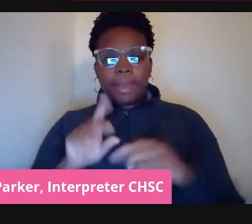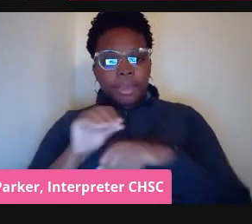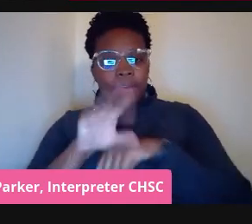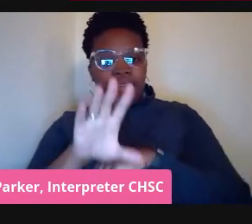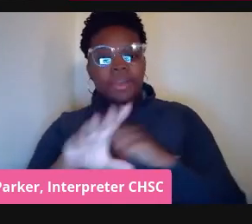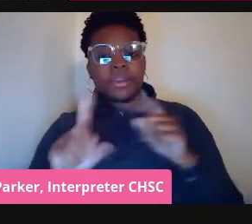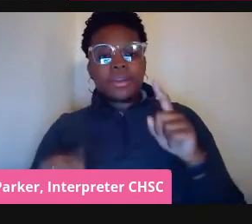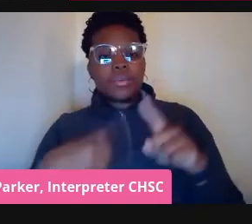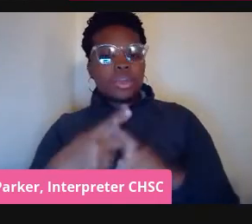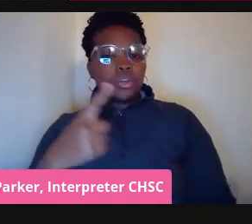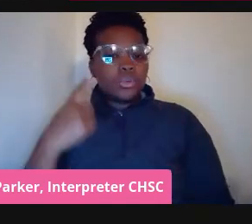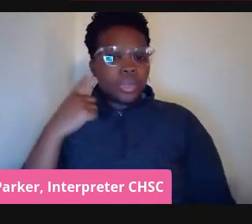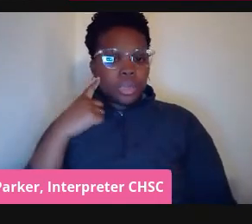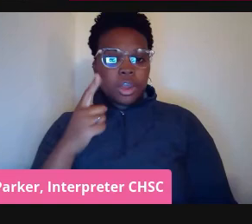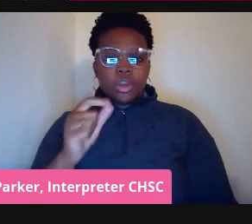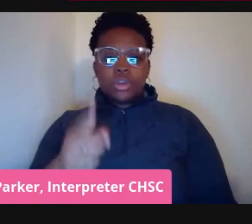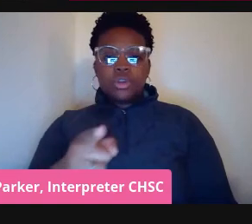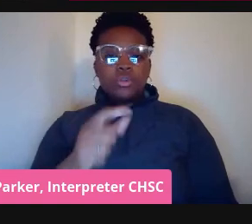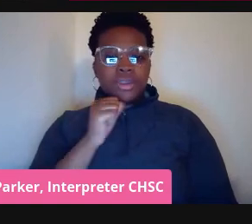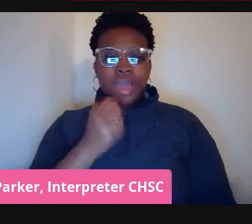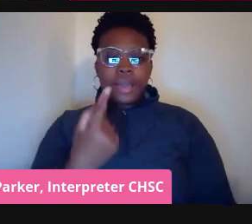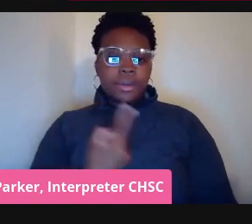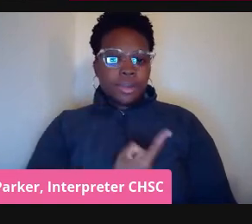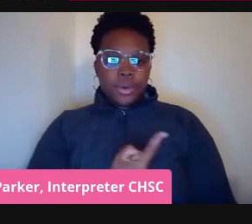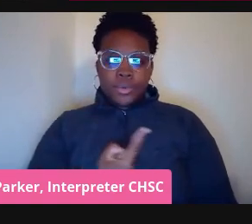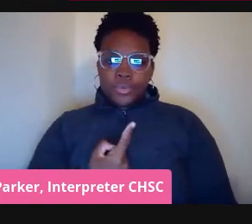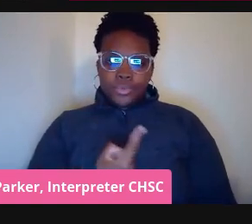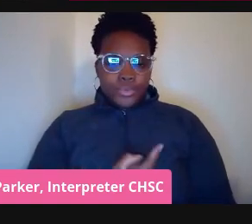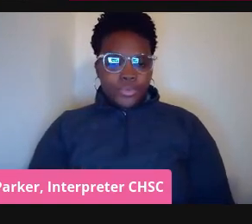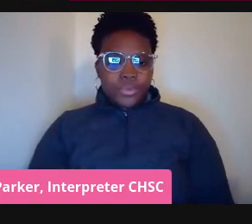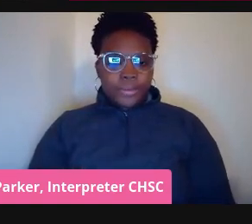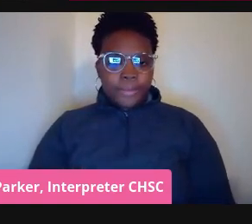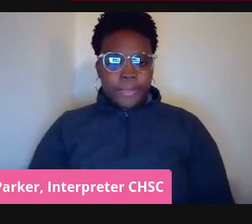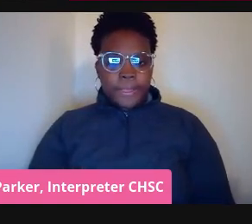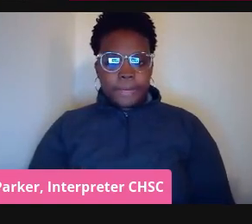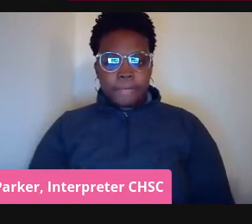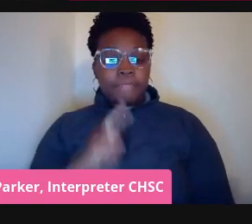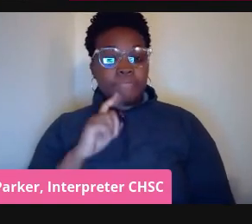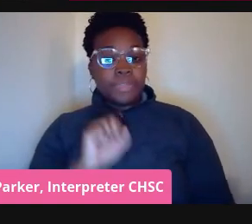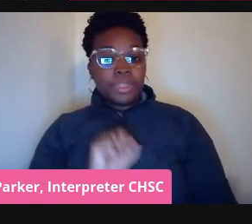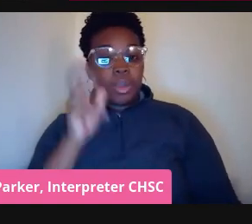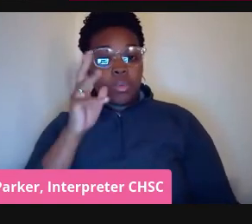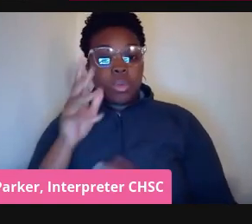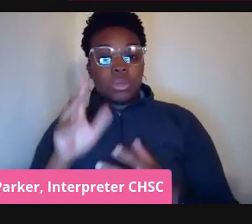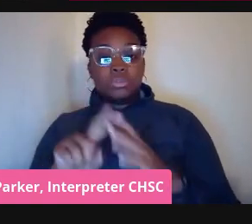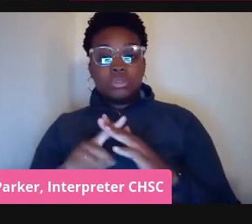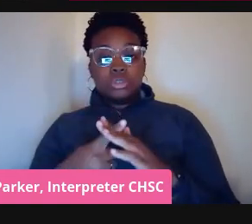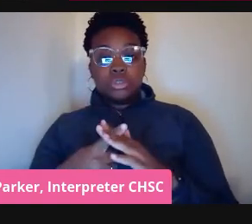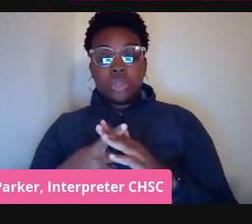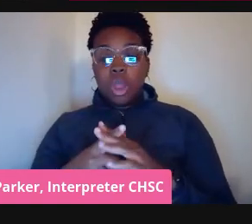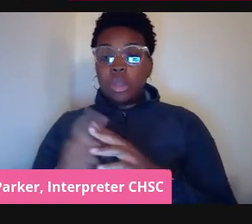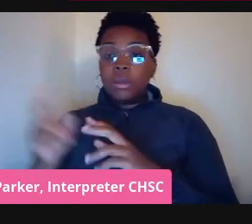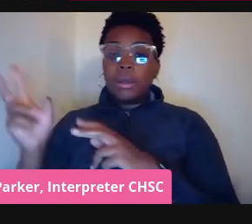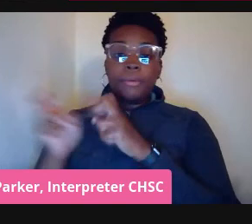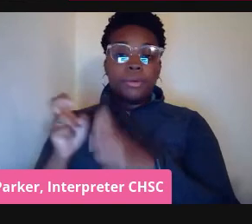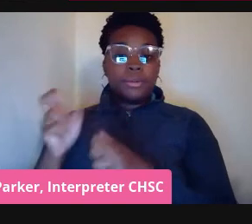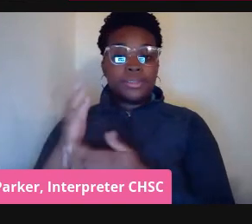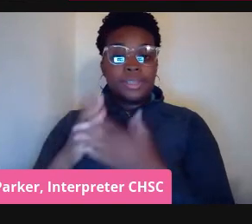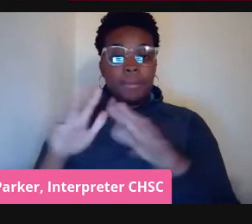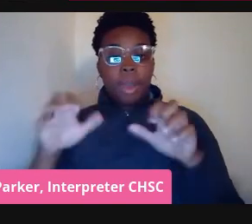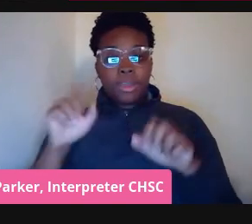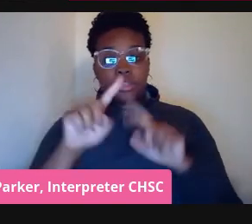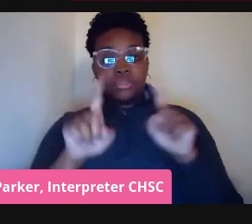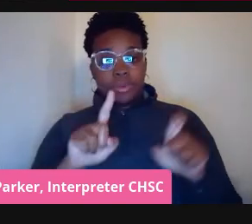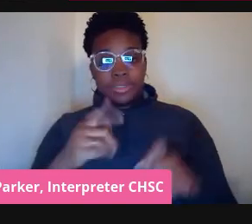hear that you're not alone. So I'm actually going to start getting in some audience questions here because we do have